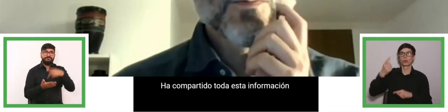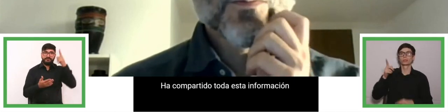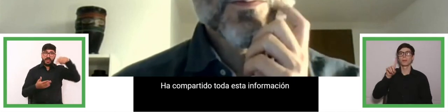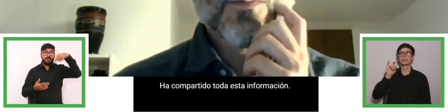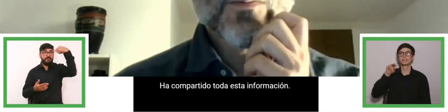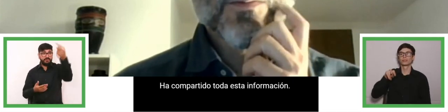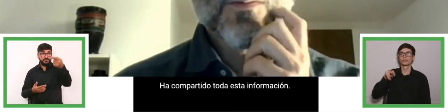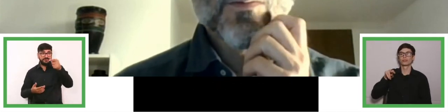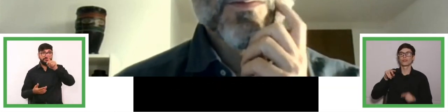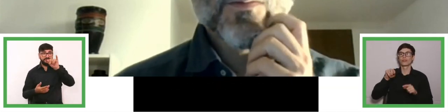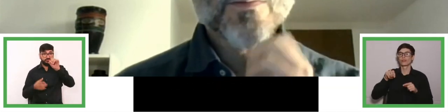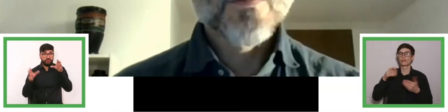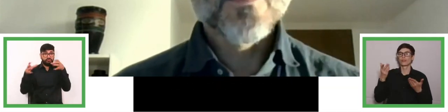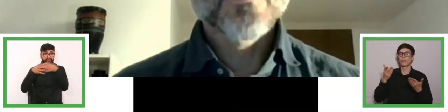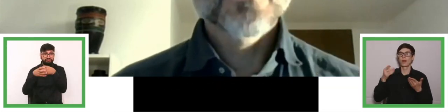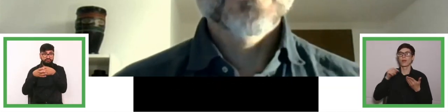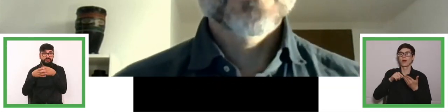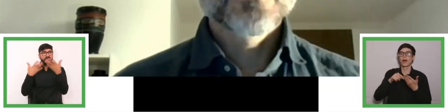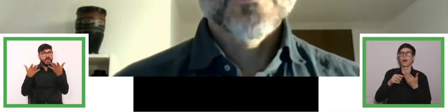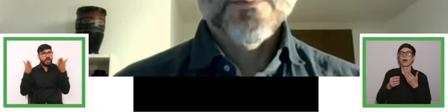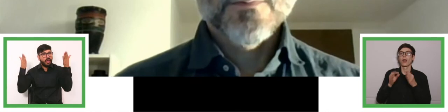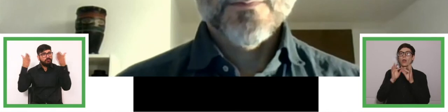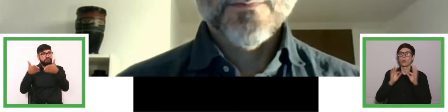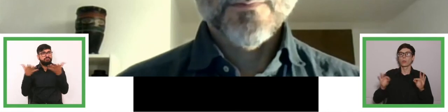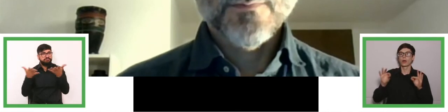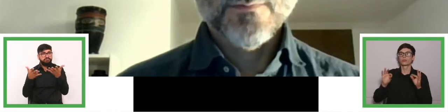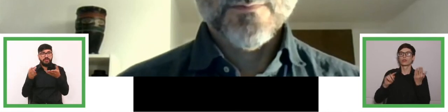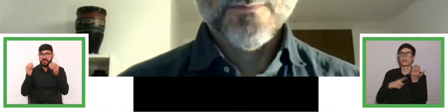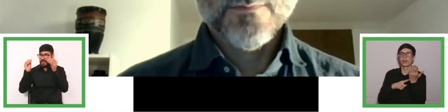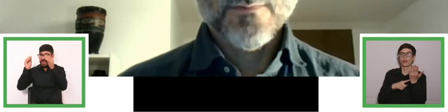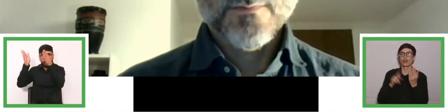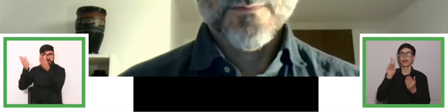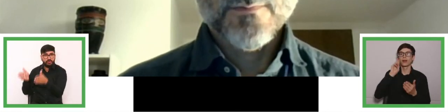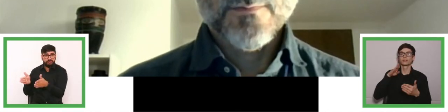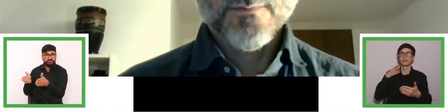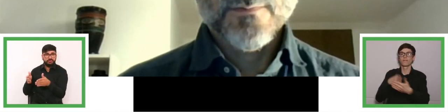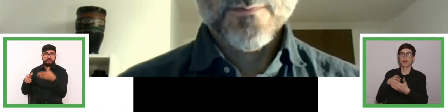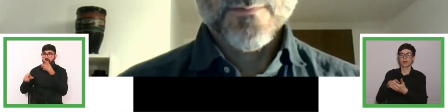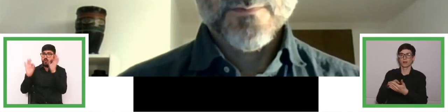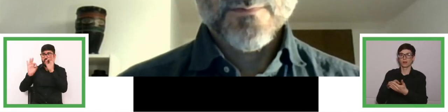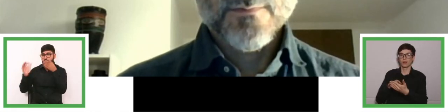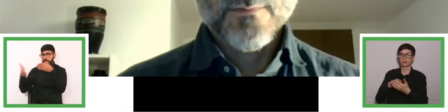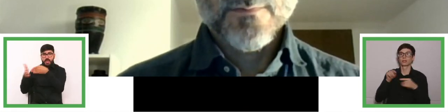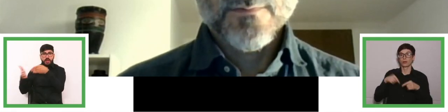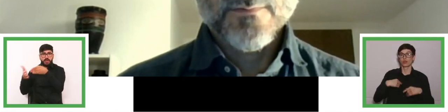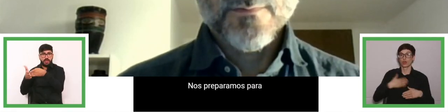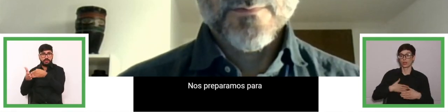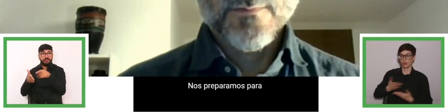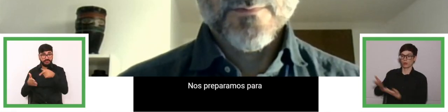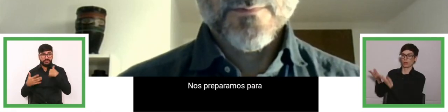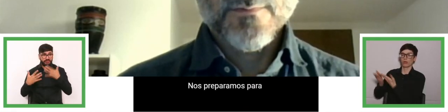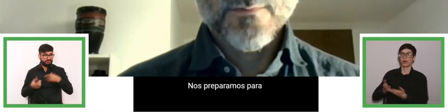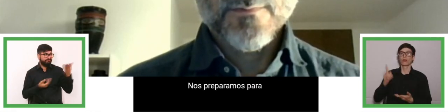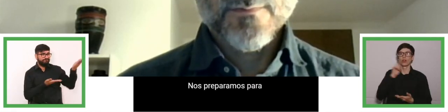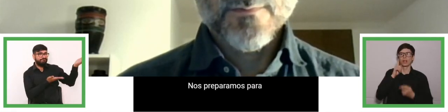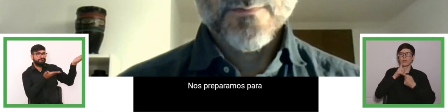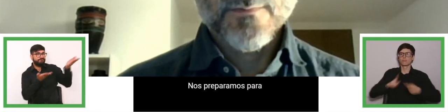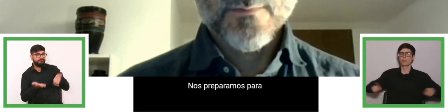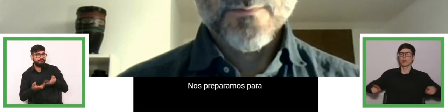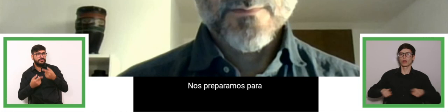for the next session on technological innovation for education without borders, I want to leave you with